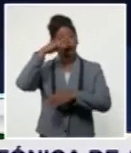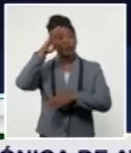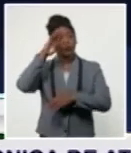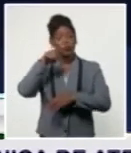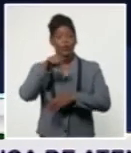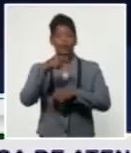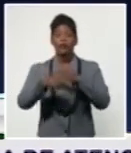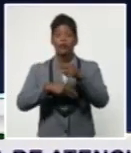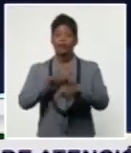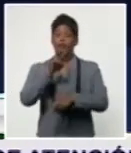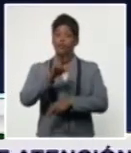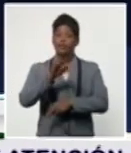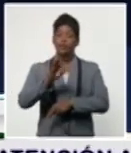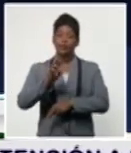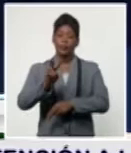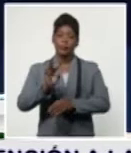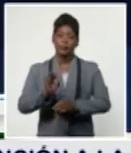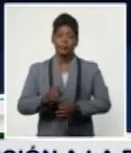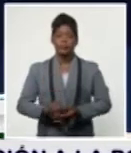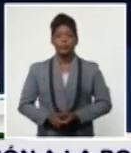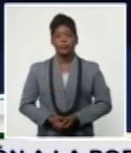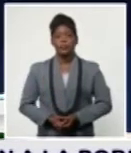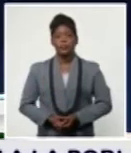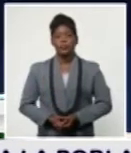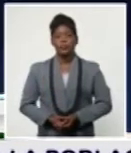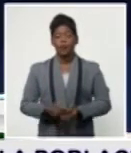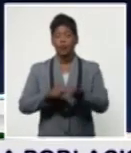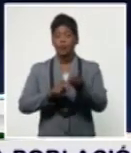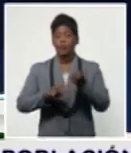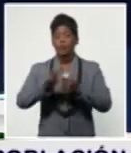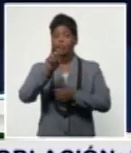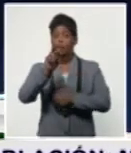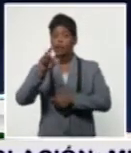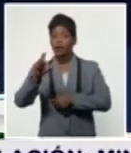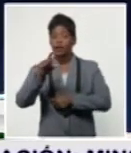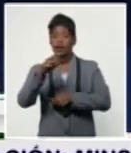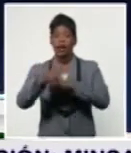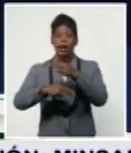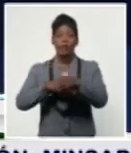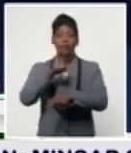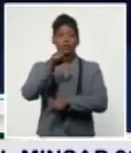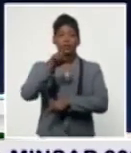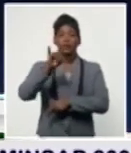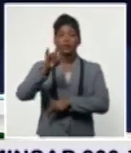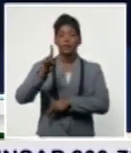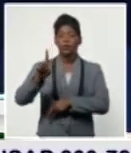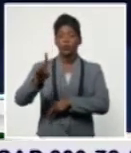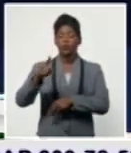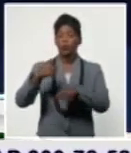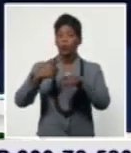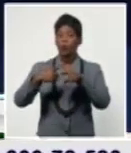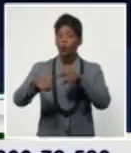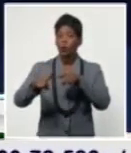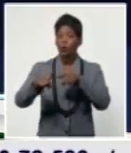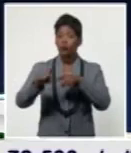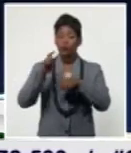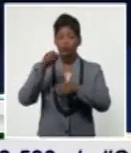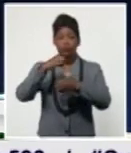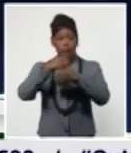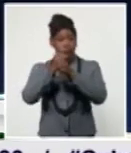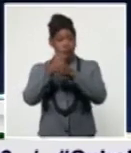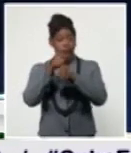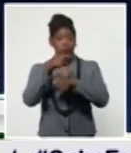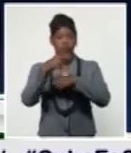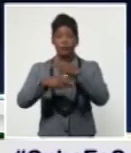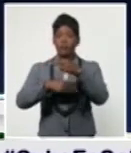Cuba, 282, in Villa Claras, 191, and at the Civil